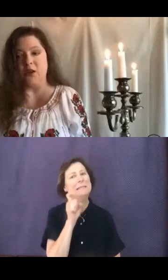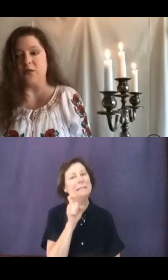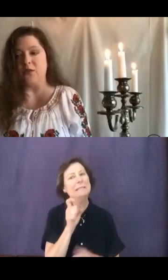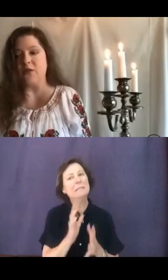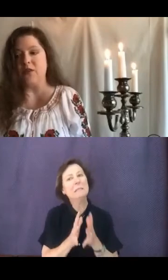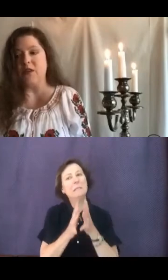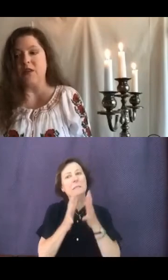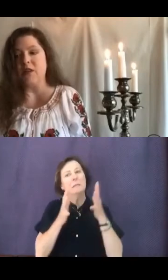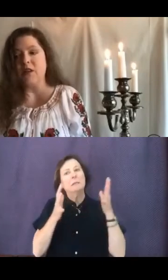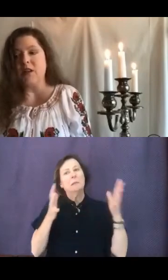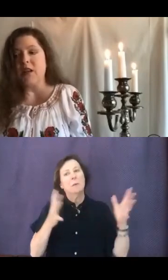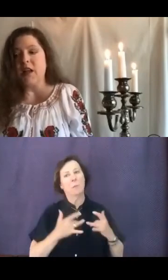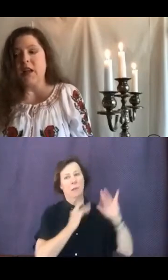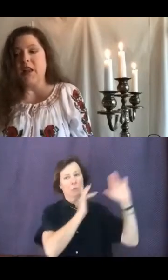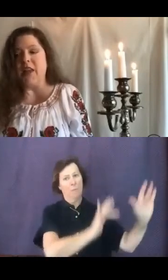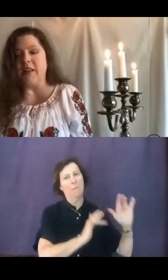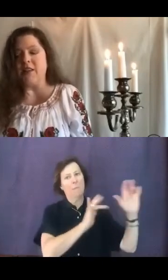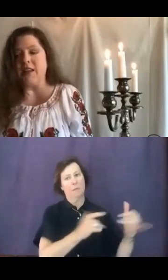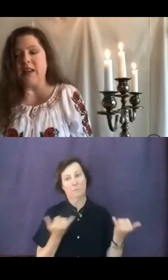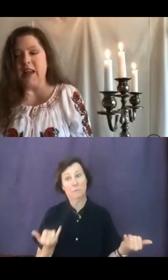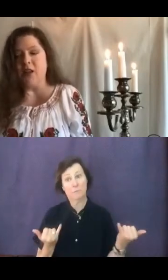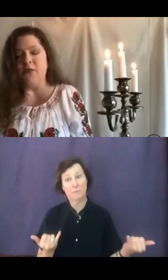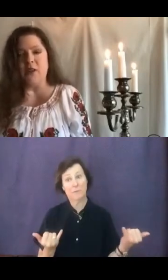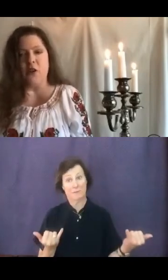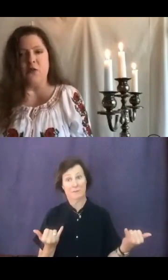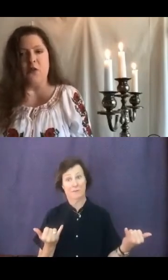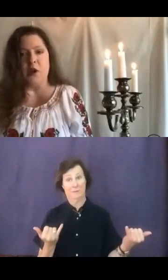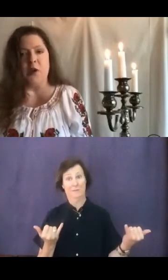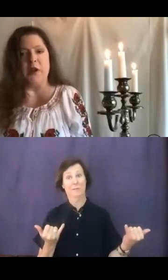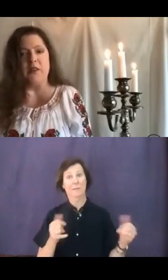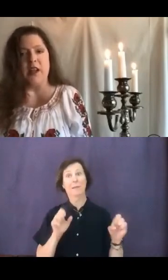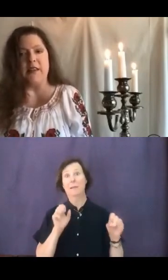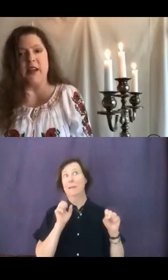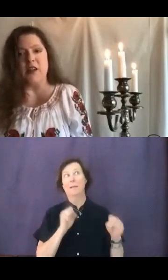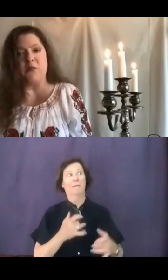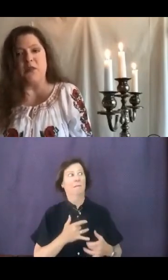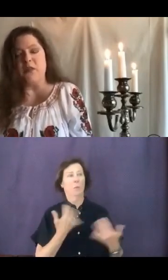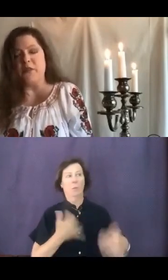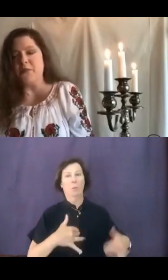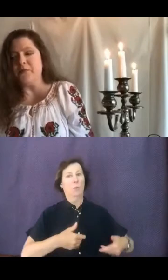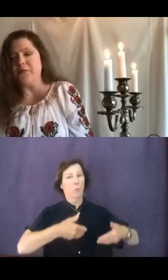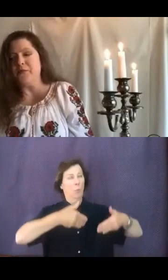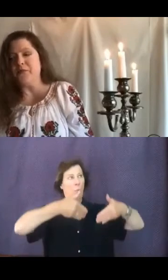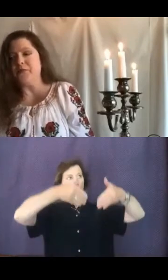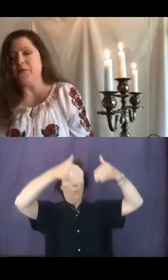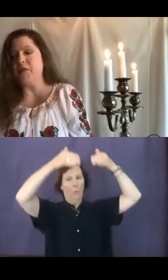now that it can feel overwhelming at times.